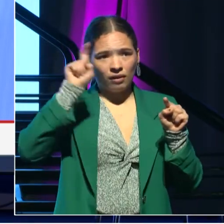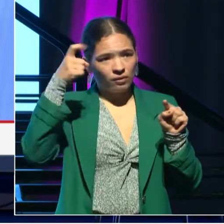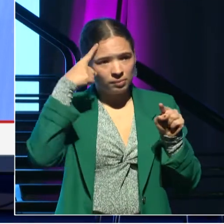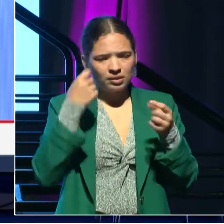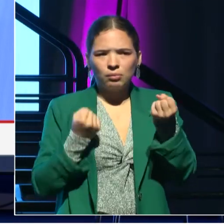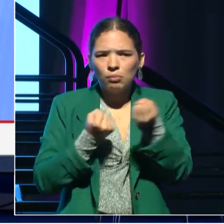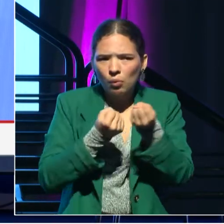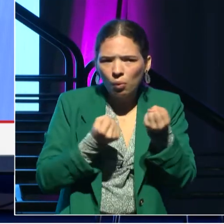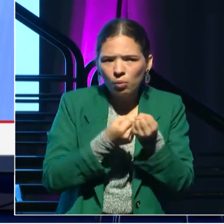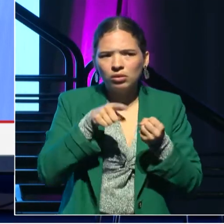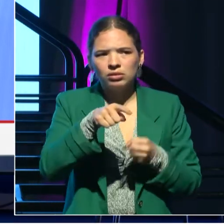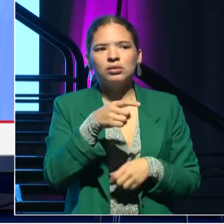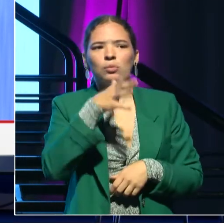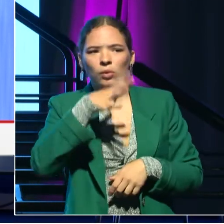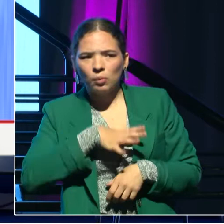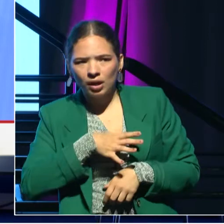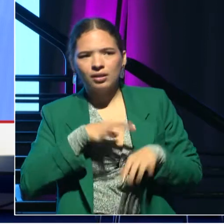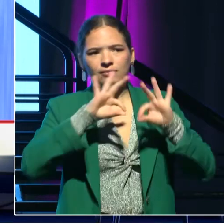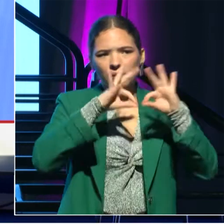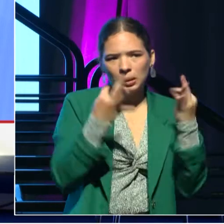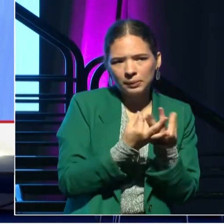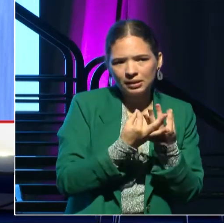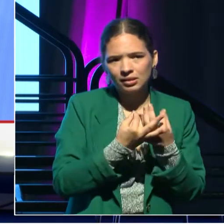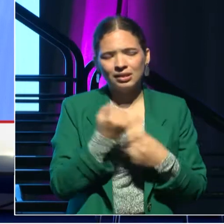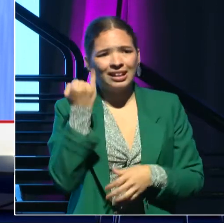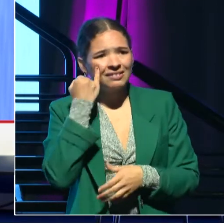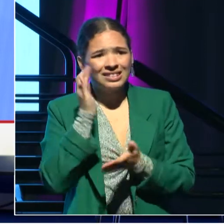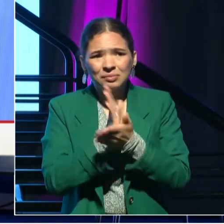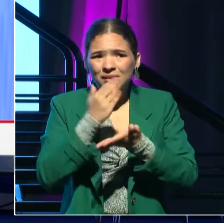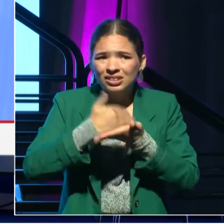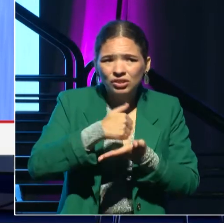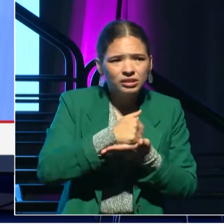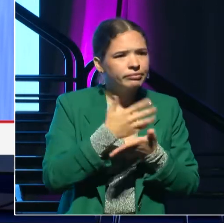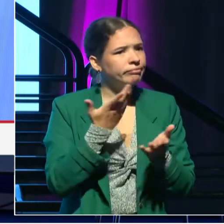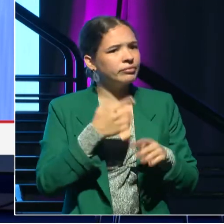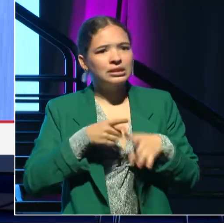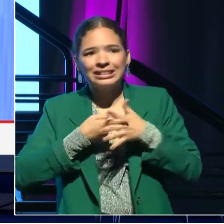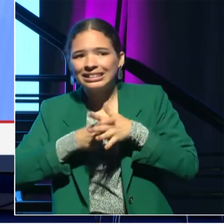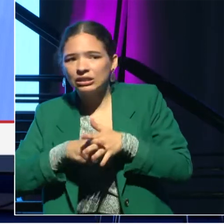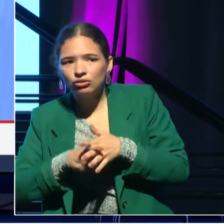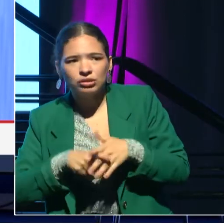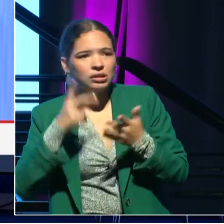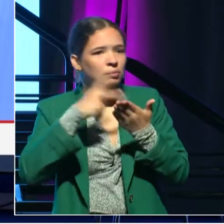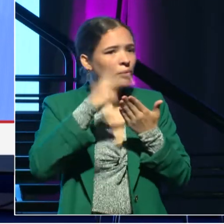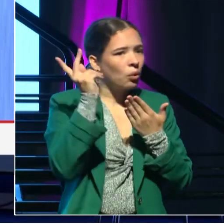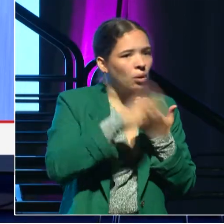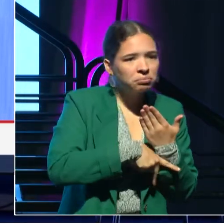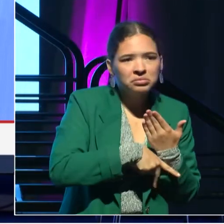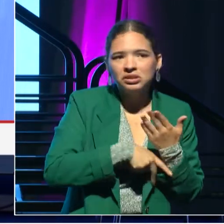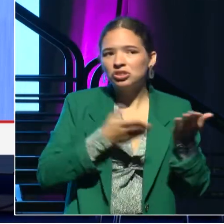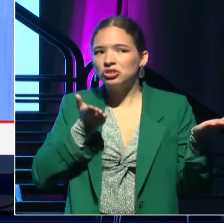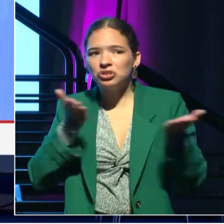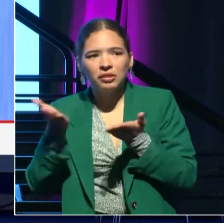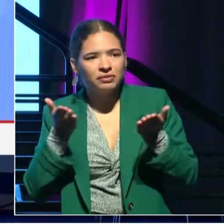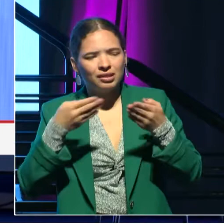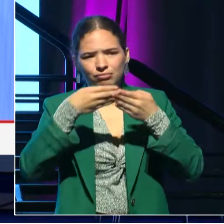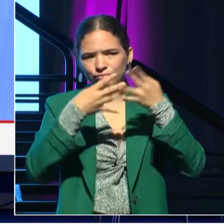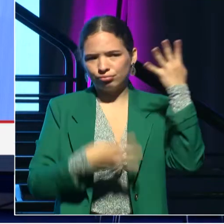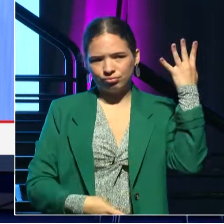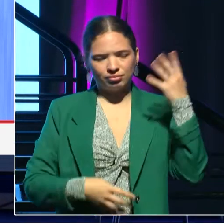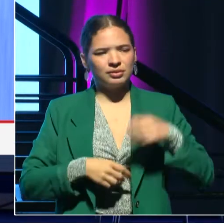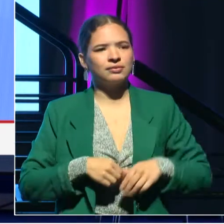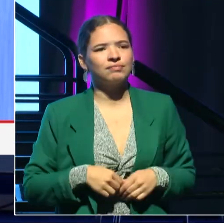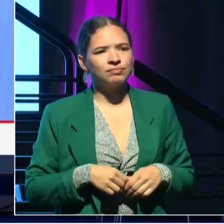in our budgets, our initiatives, and our programs and services. Today, we are really here to